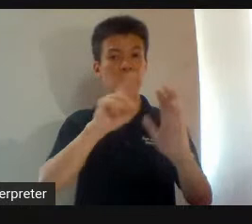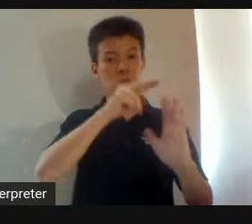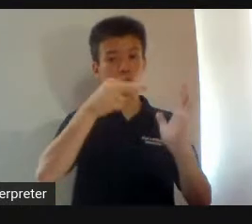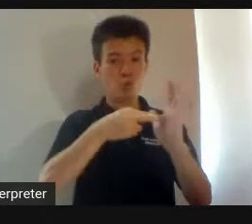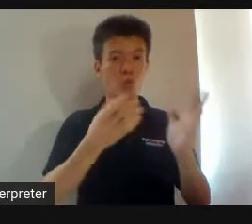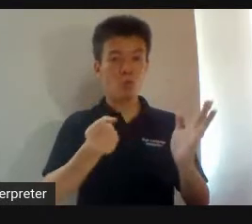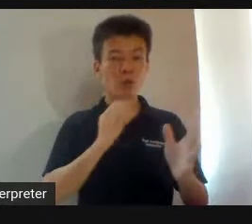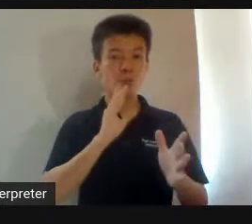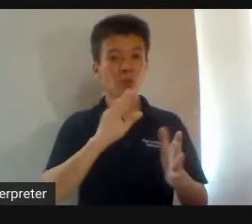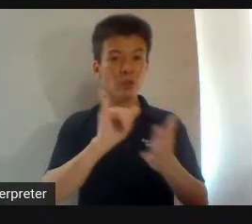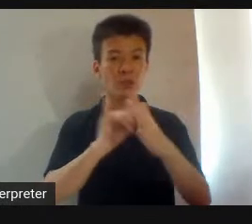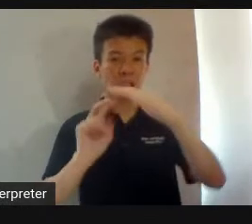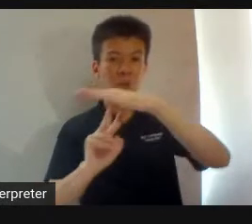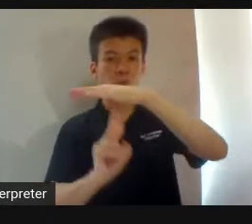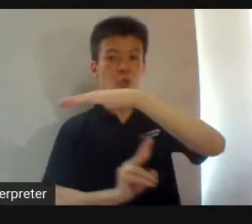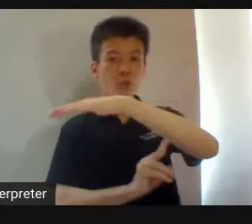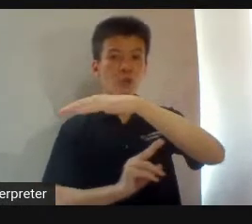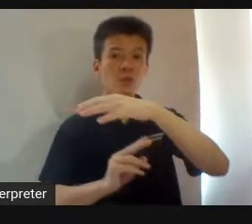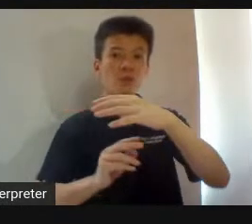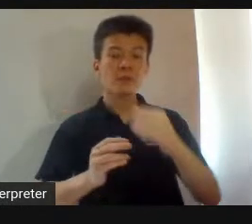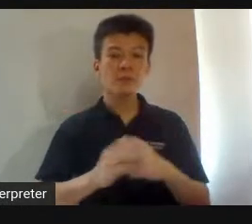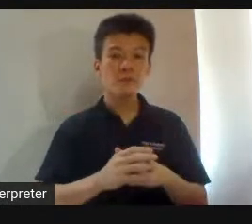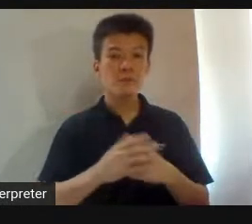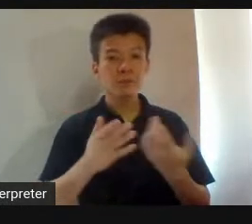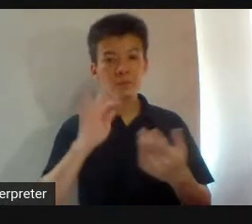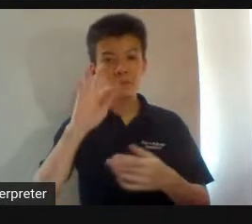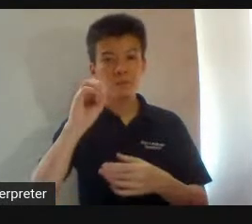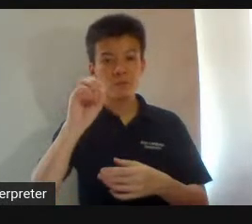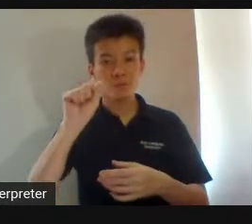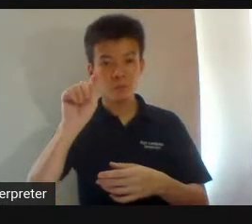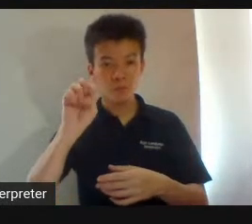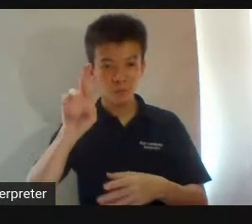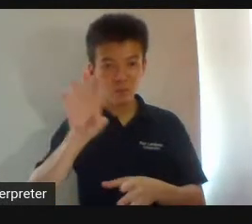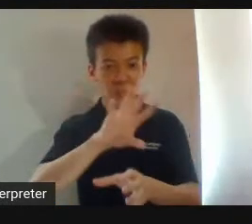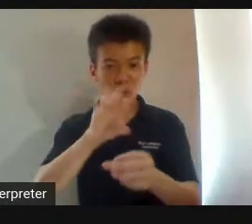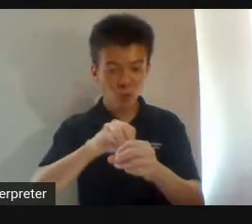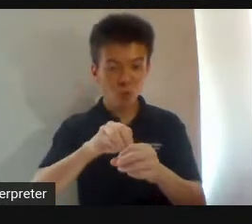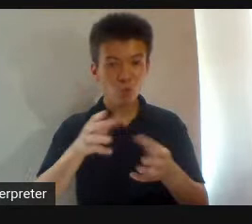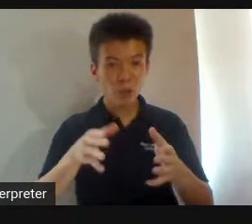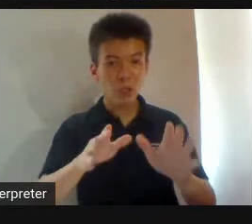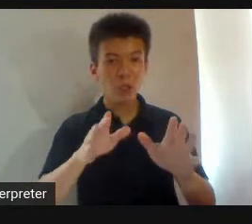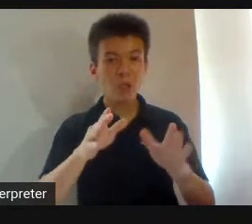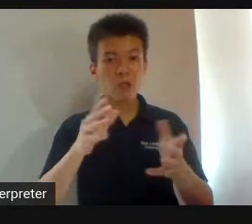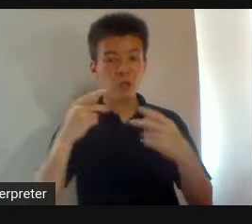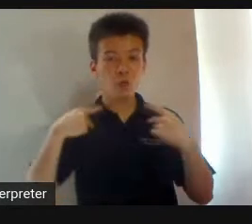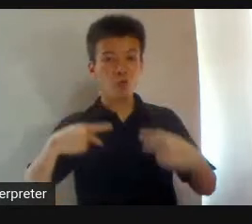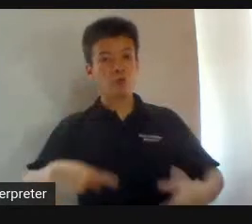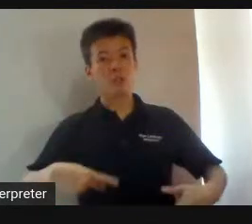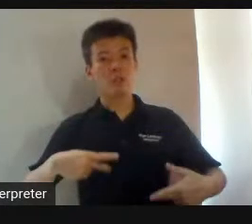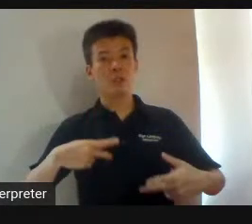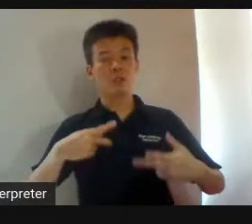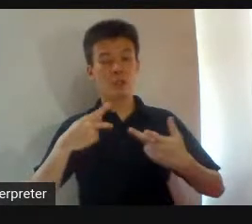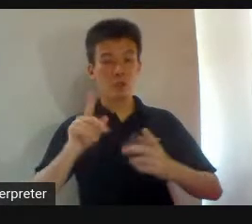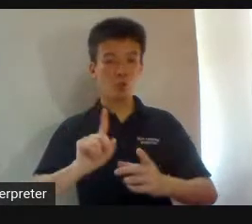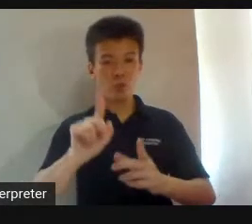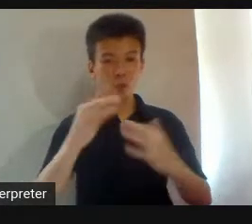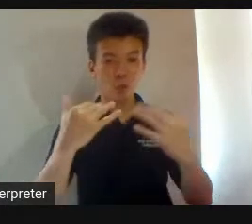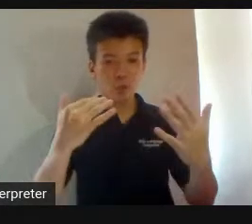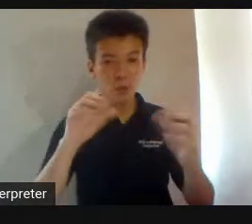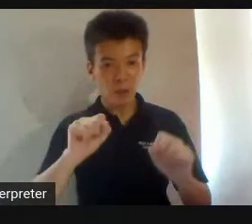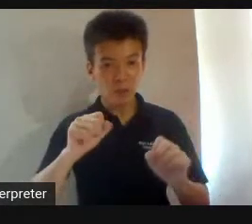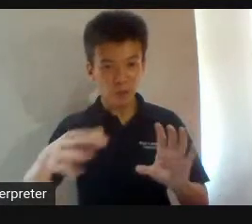to be that bridge to be able to foster inclusion, to be able to allow our typical going audiences to be able to